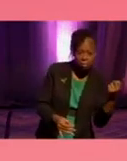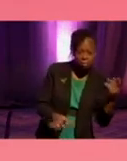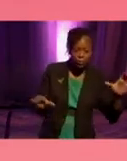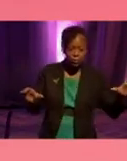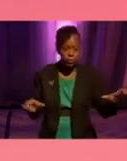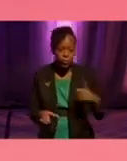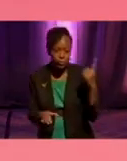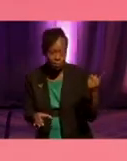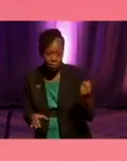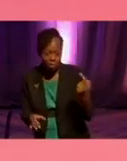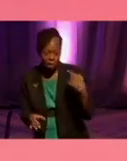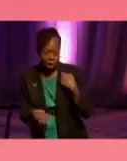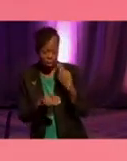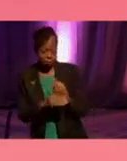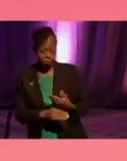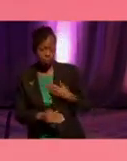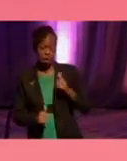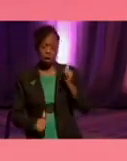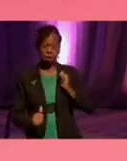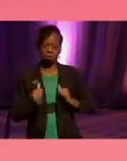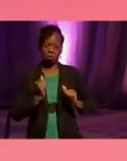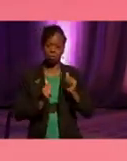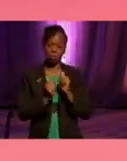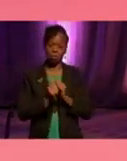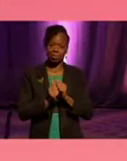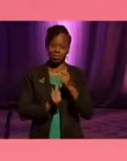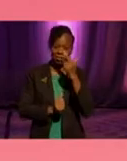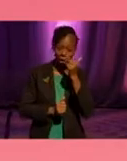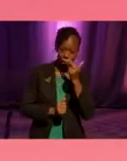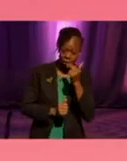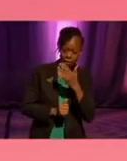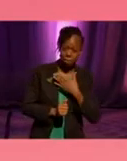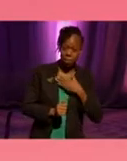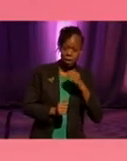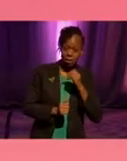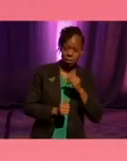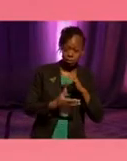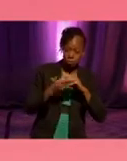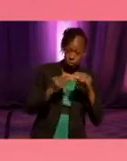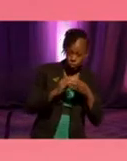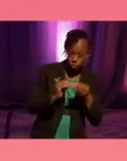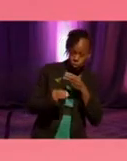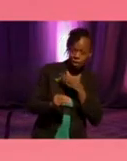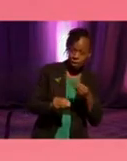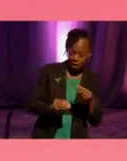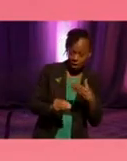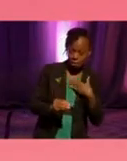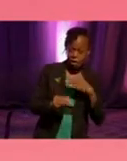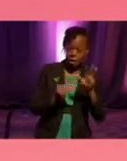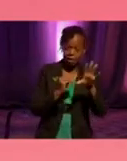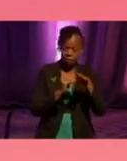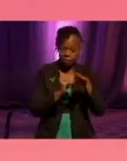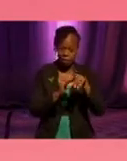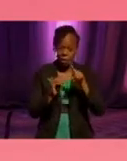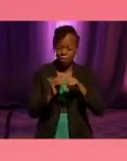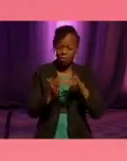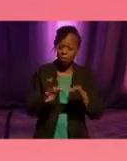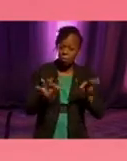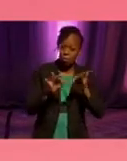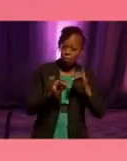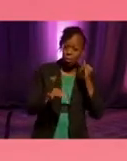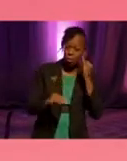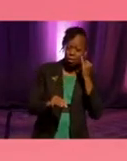comedy, with my own story, with a documentary film. But it's important that if we see a mom